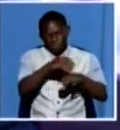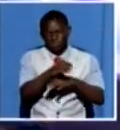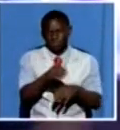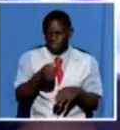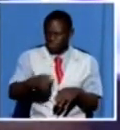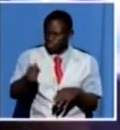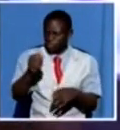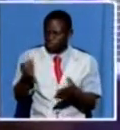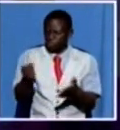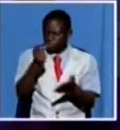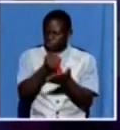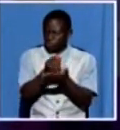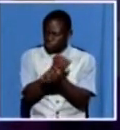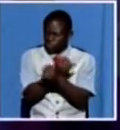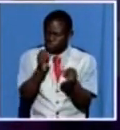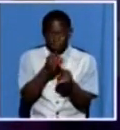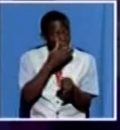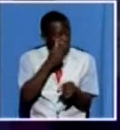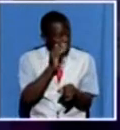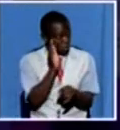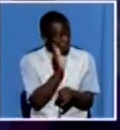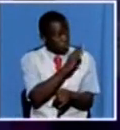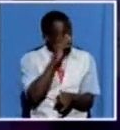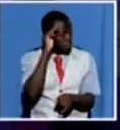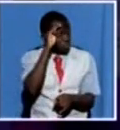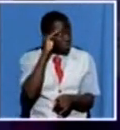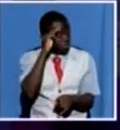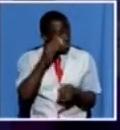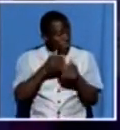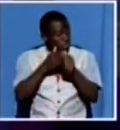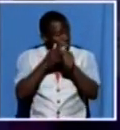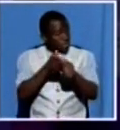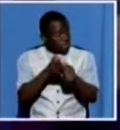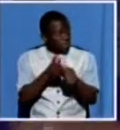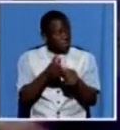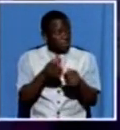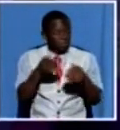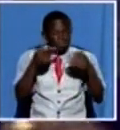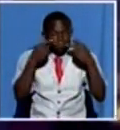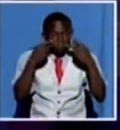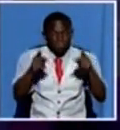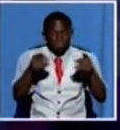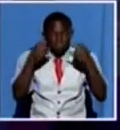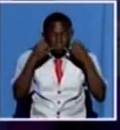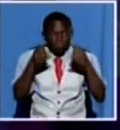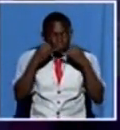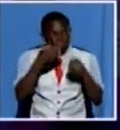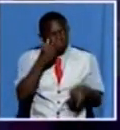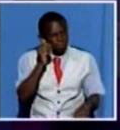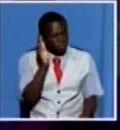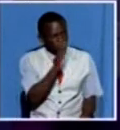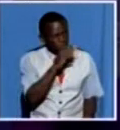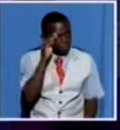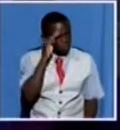your ministry be the one to lead in this? I am the minister responsible. Public information. Yes, I am the minister responsible